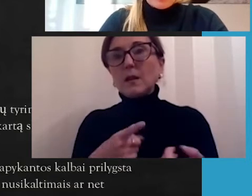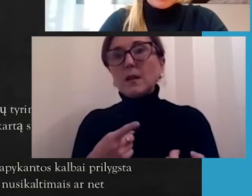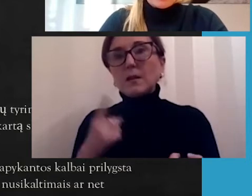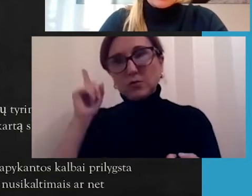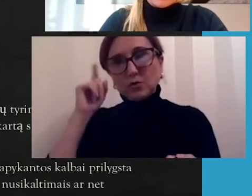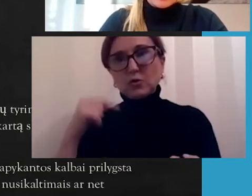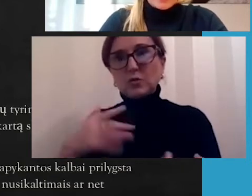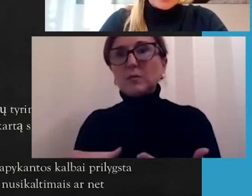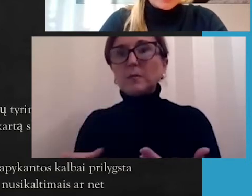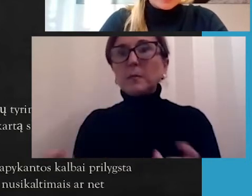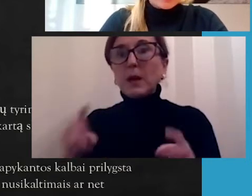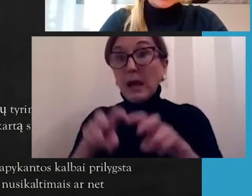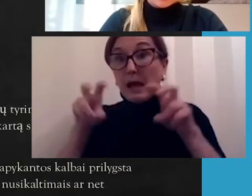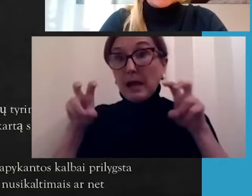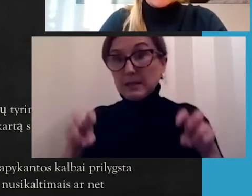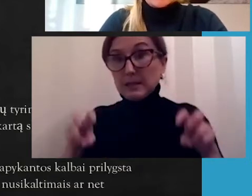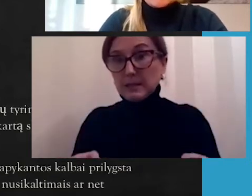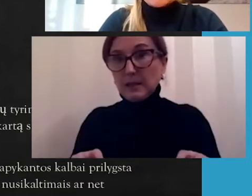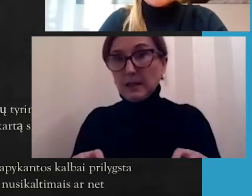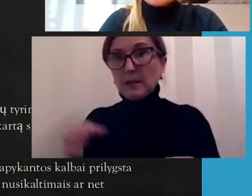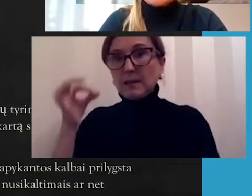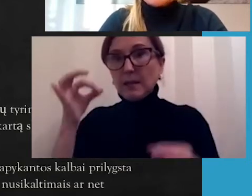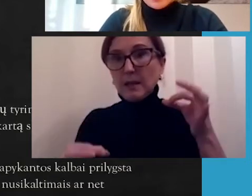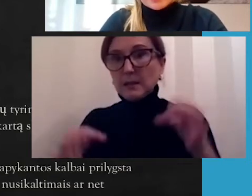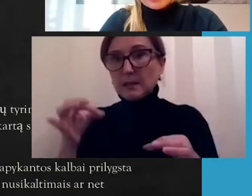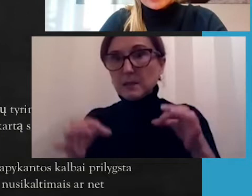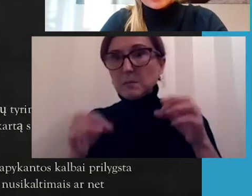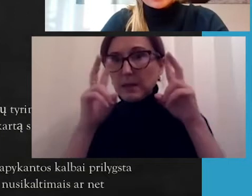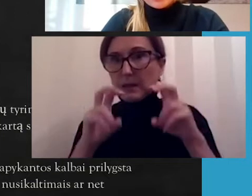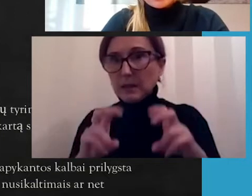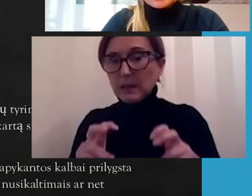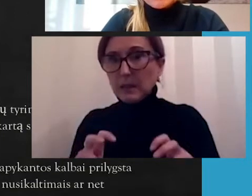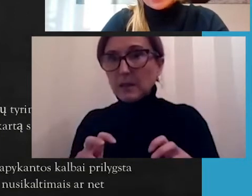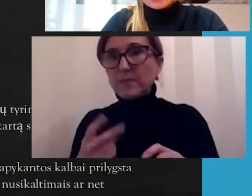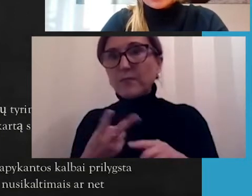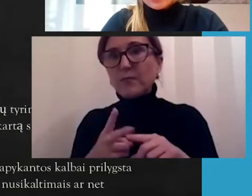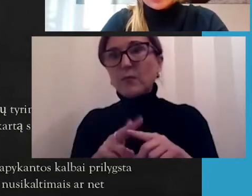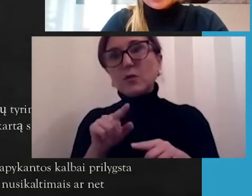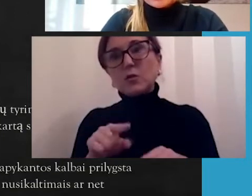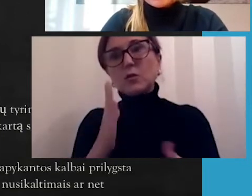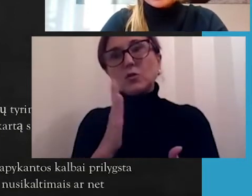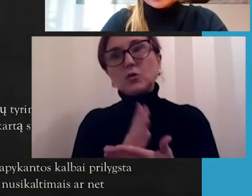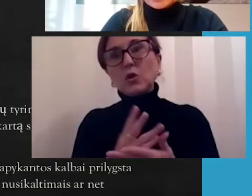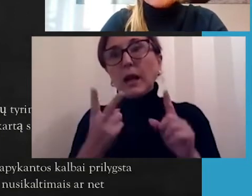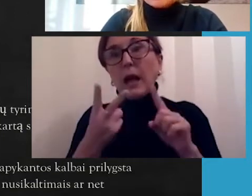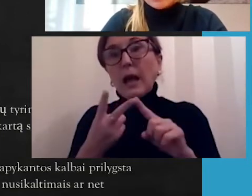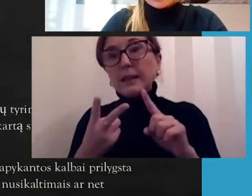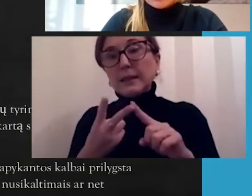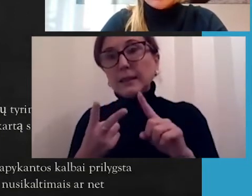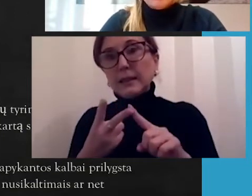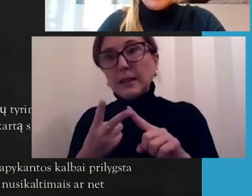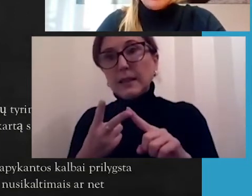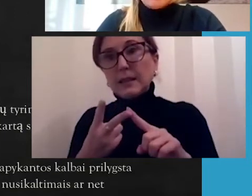more reluctant to address the court or police for the second time, because